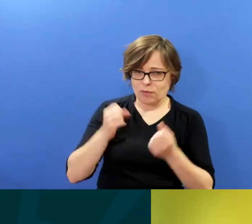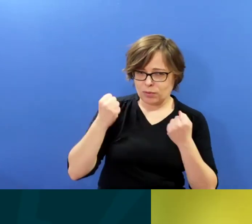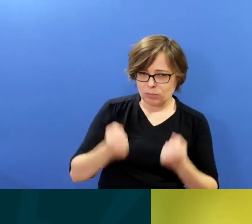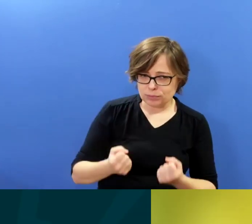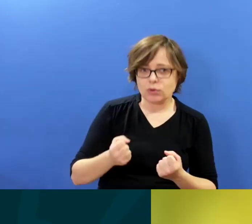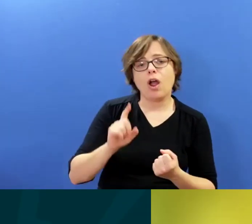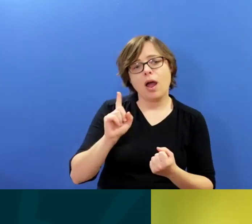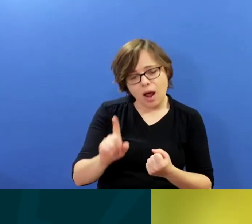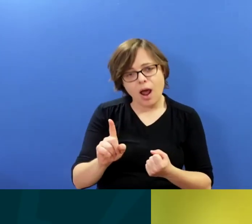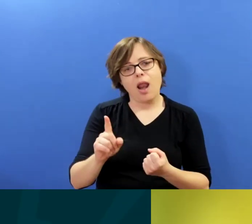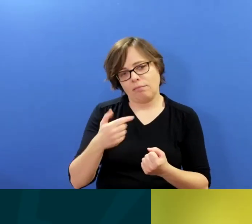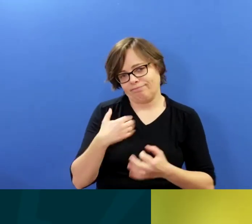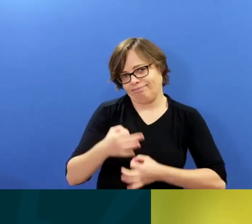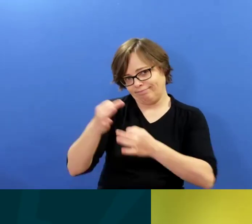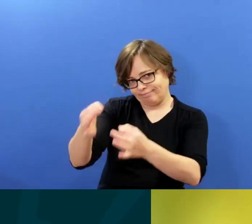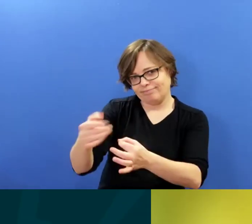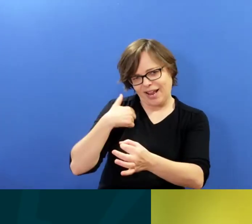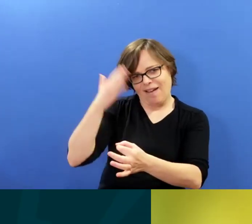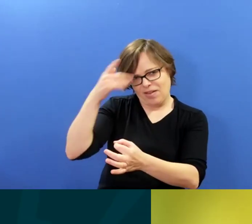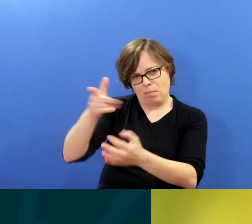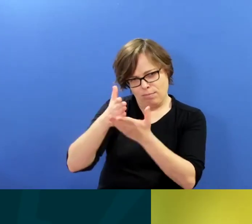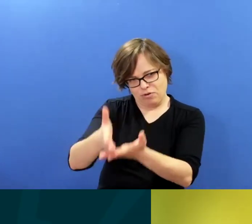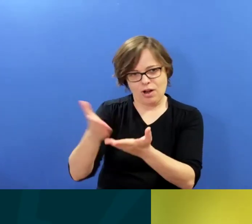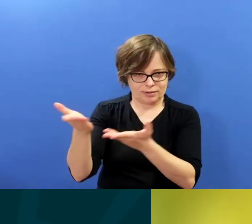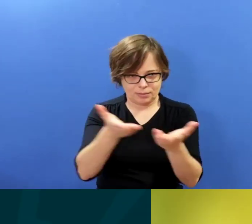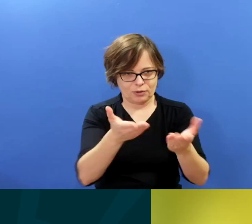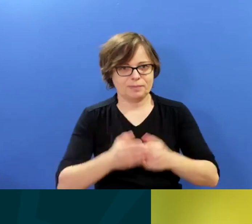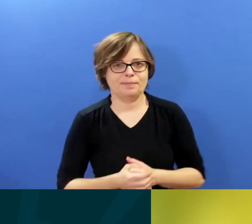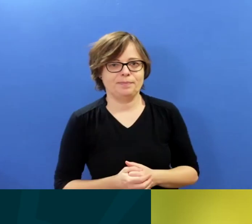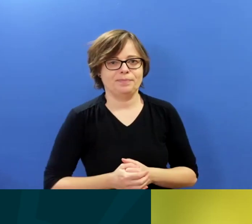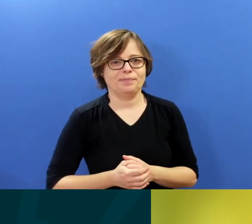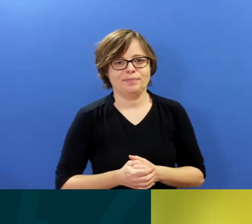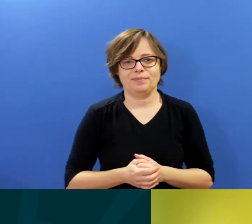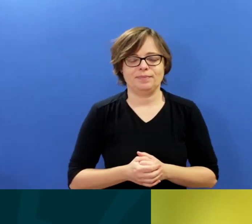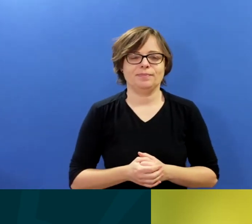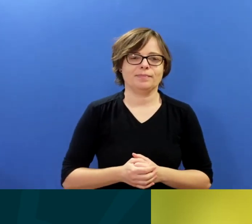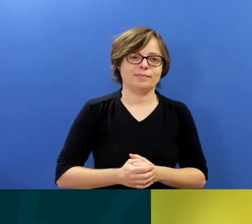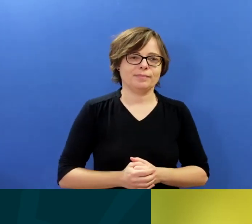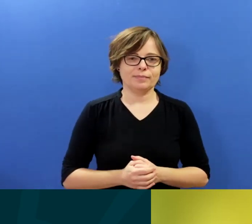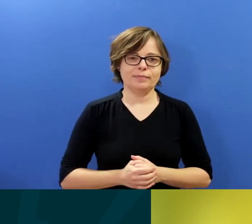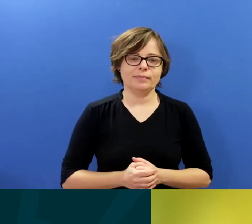into account so many interesting things that were mentioned here. So the floor is yours. I hope you are up to the challenge.